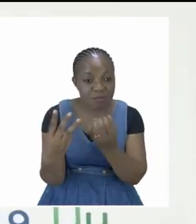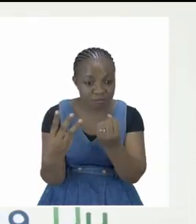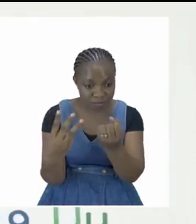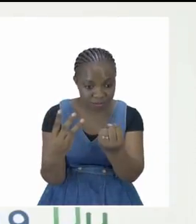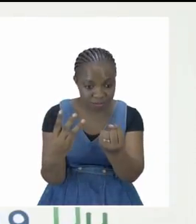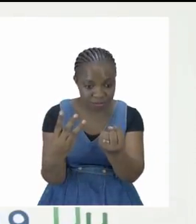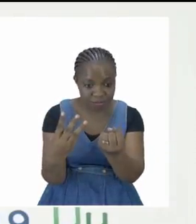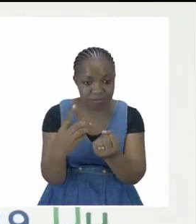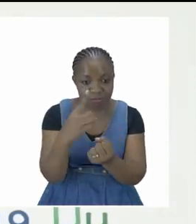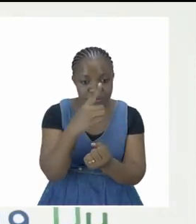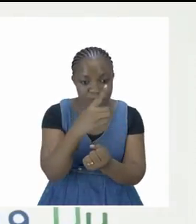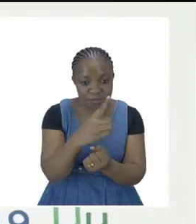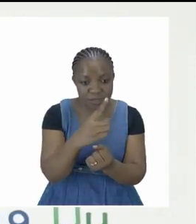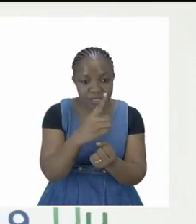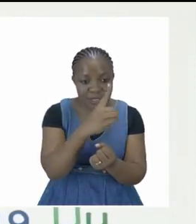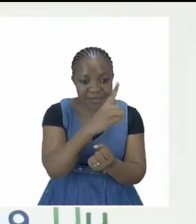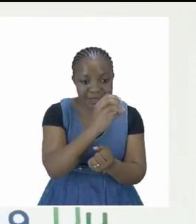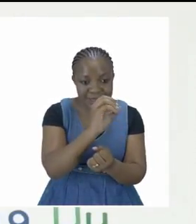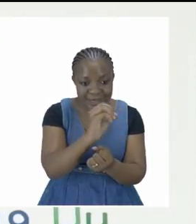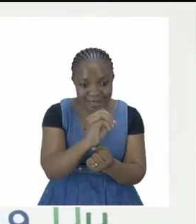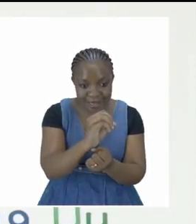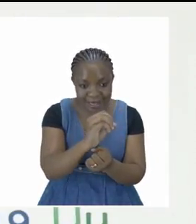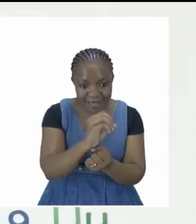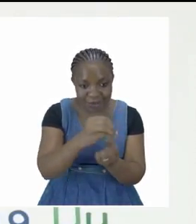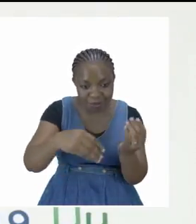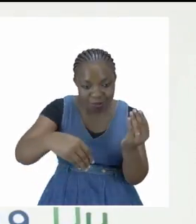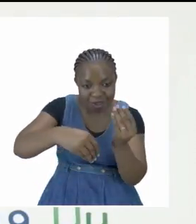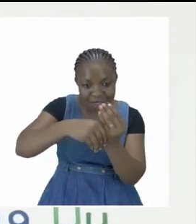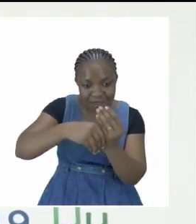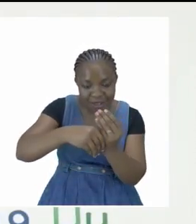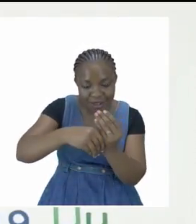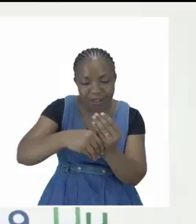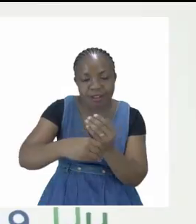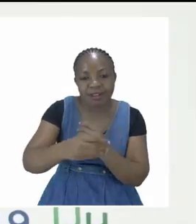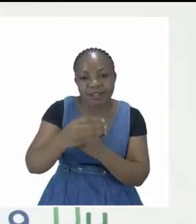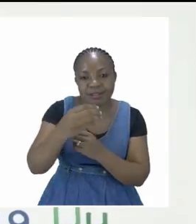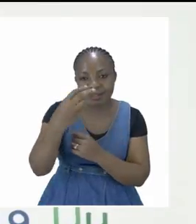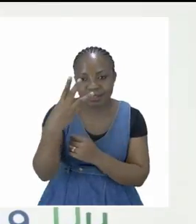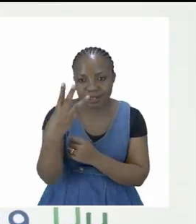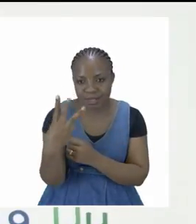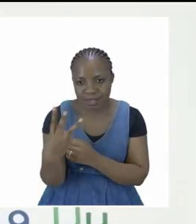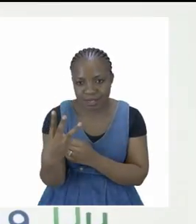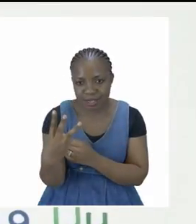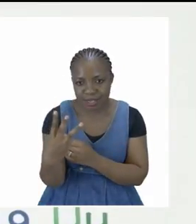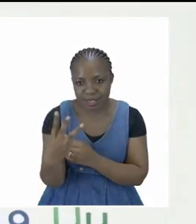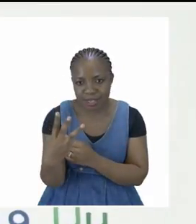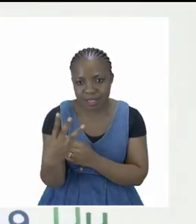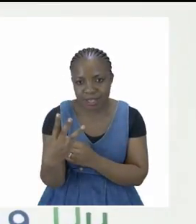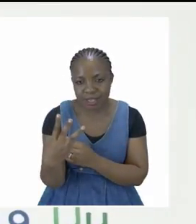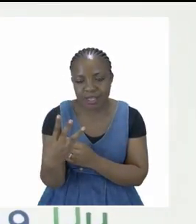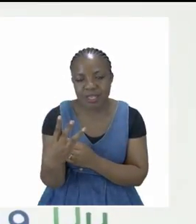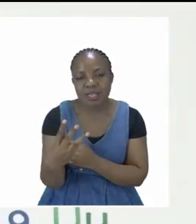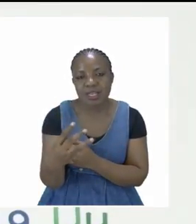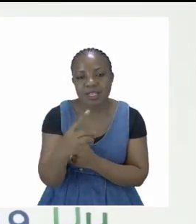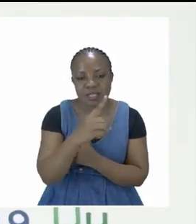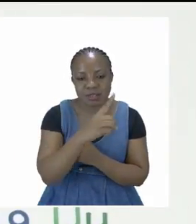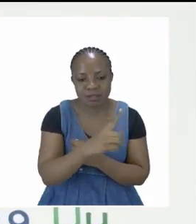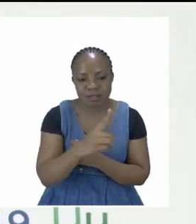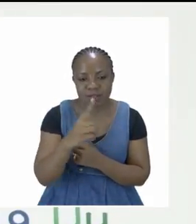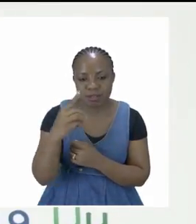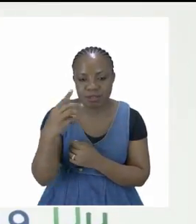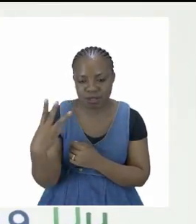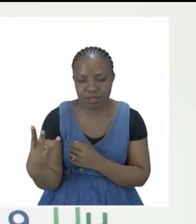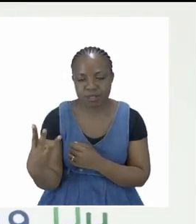10 plus 3, and that gave us 13. Can you see that in your booklet? Well